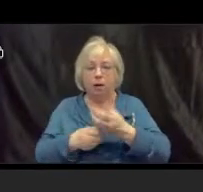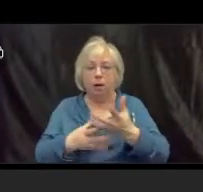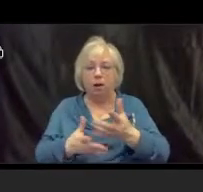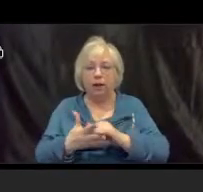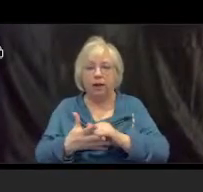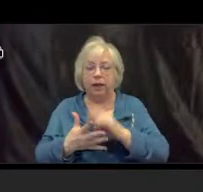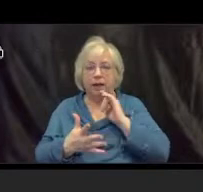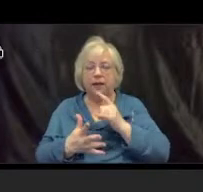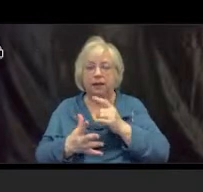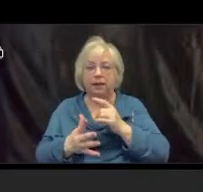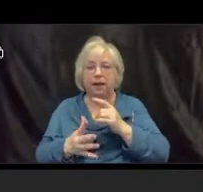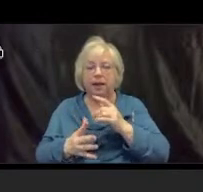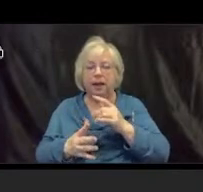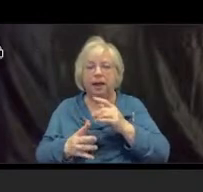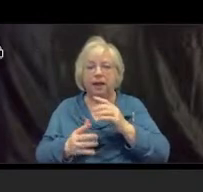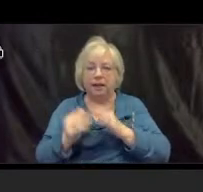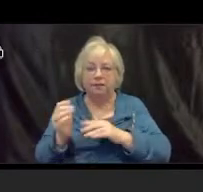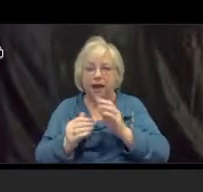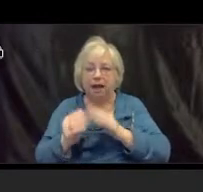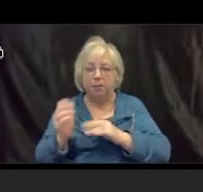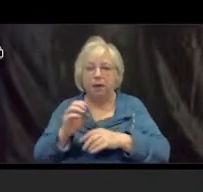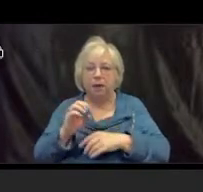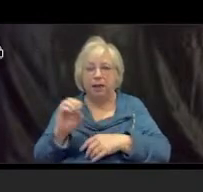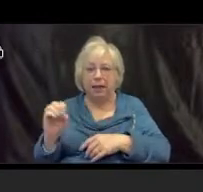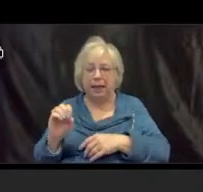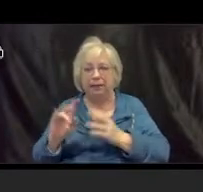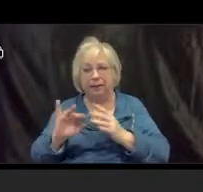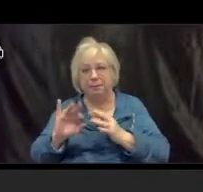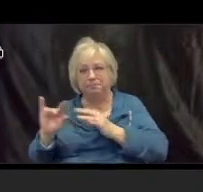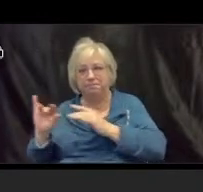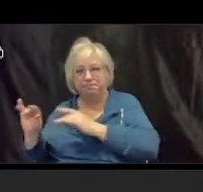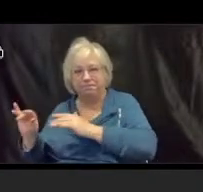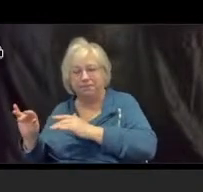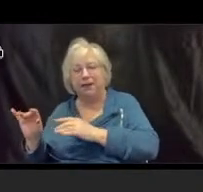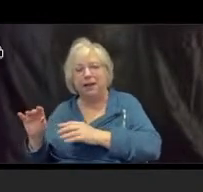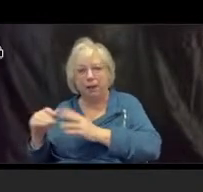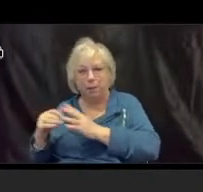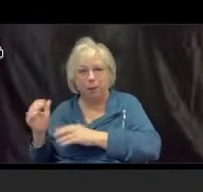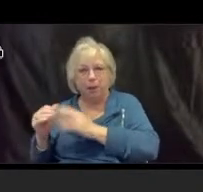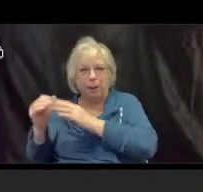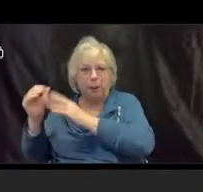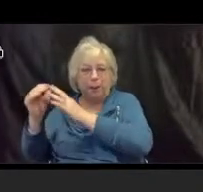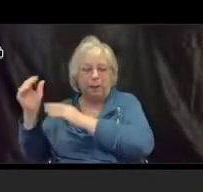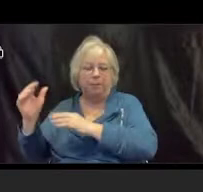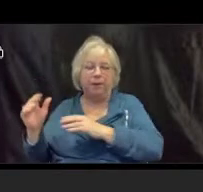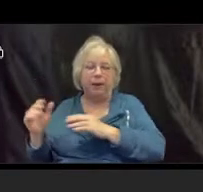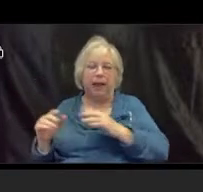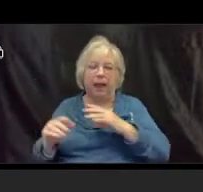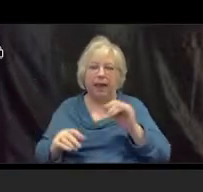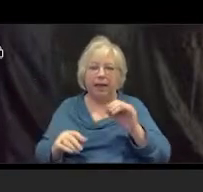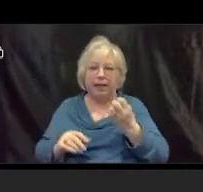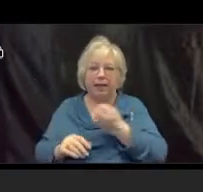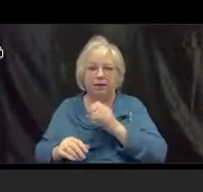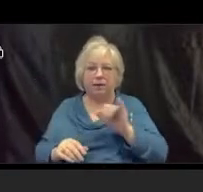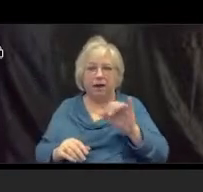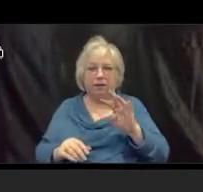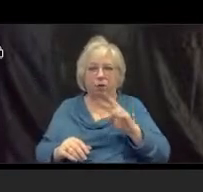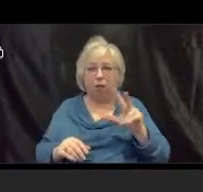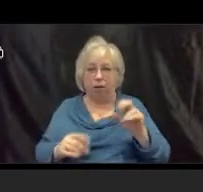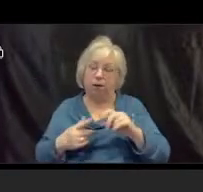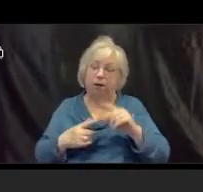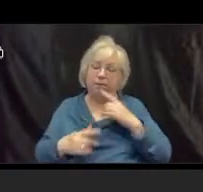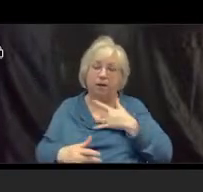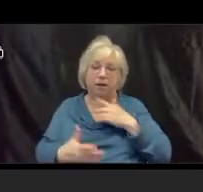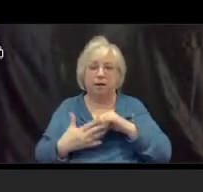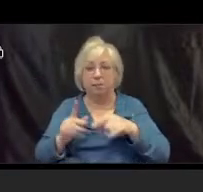of development to the east on Colonel Glen, and actually on the east side of 430, which I think is a positive thing